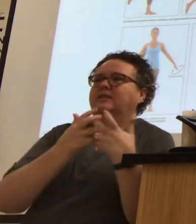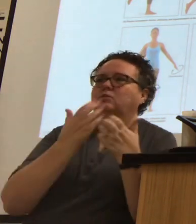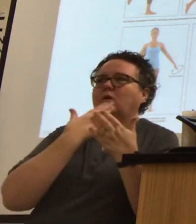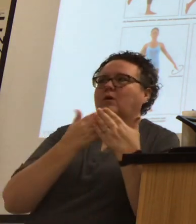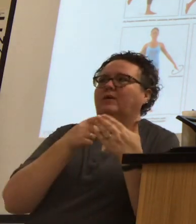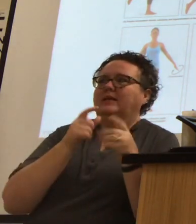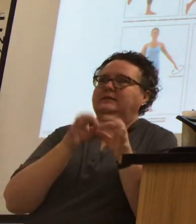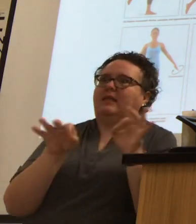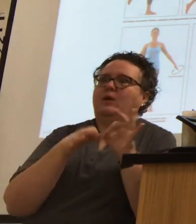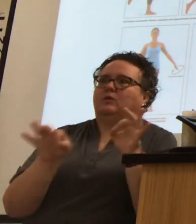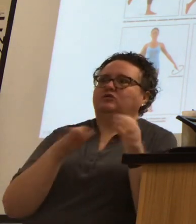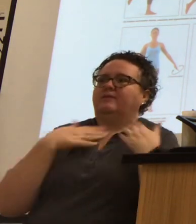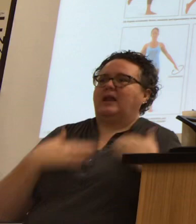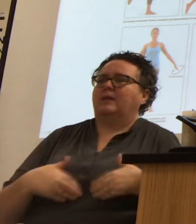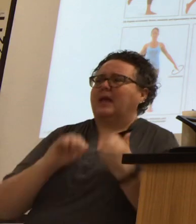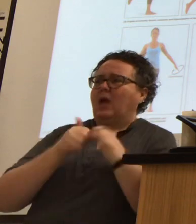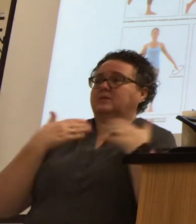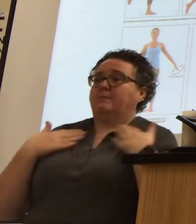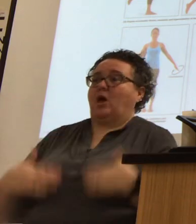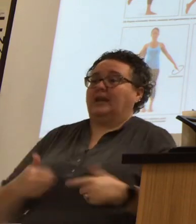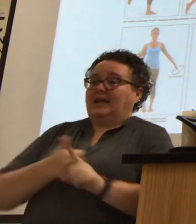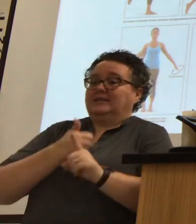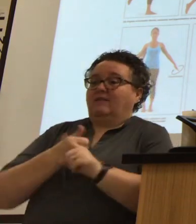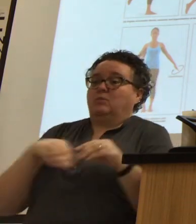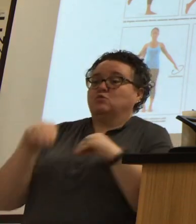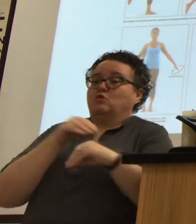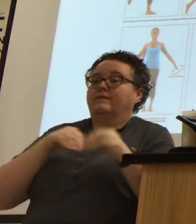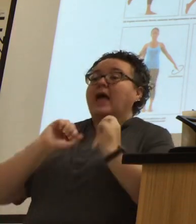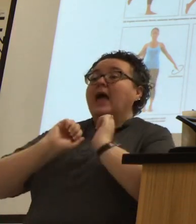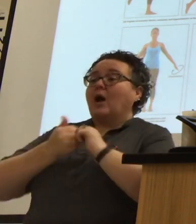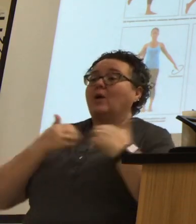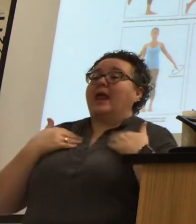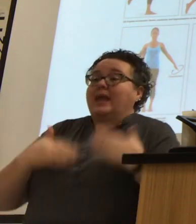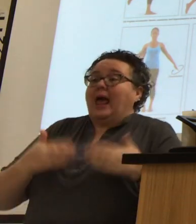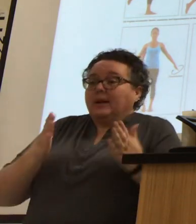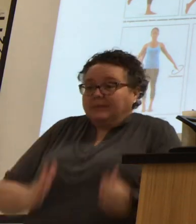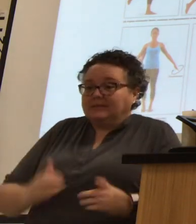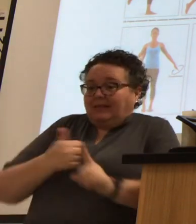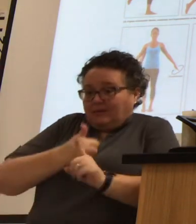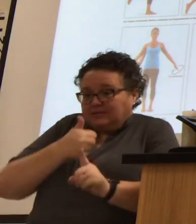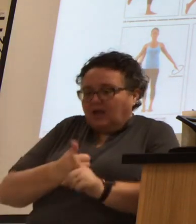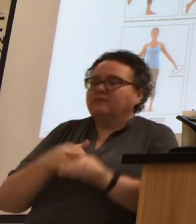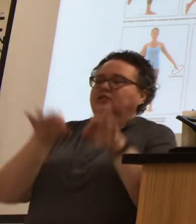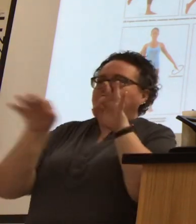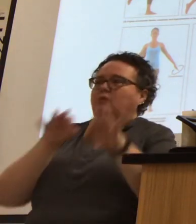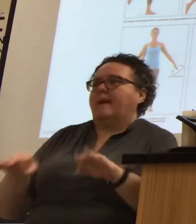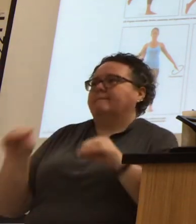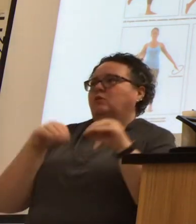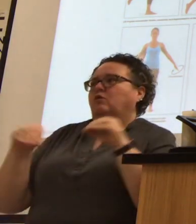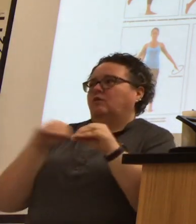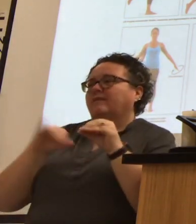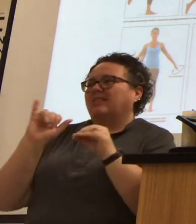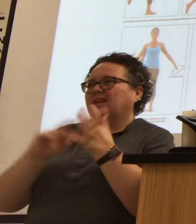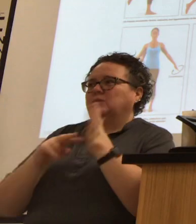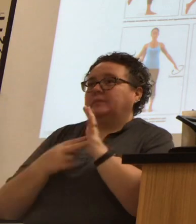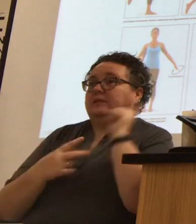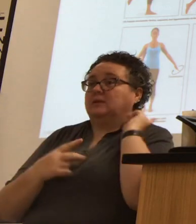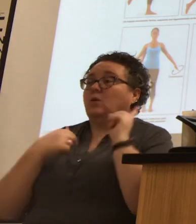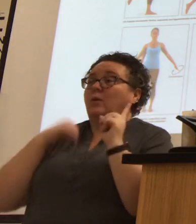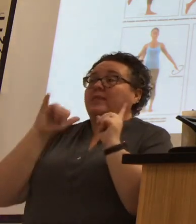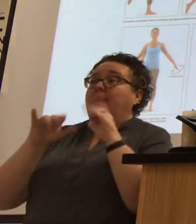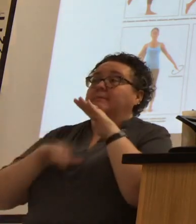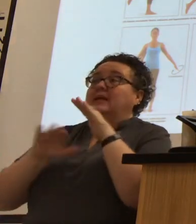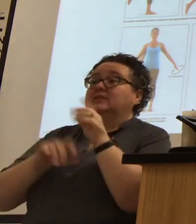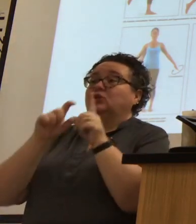How does the body basically move? How does an anatomist describe movement? Well, that's what this shows you. So some of the basic terms here, this